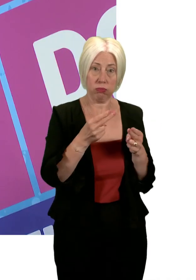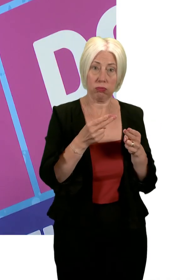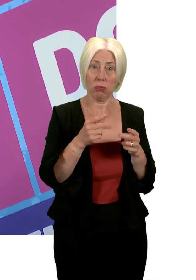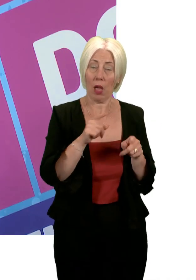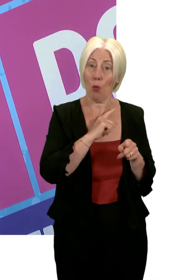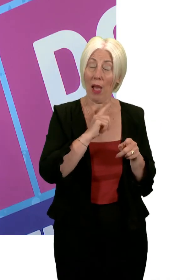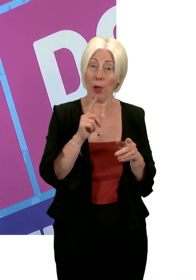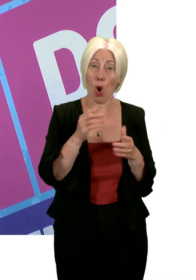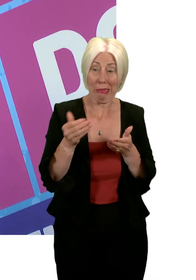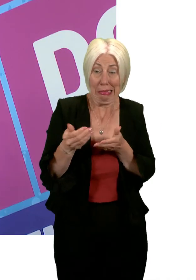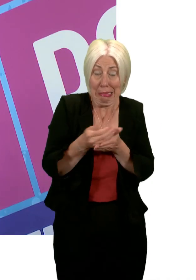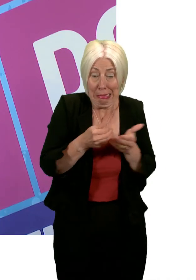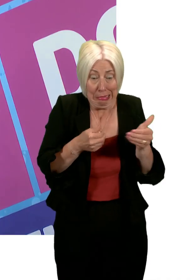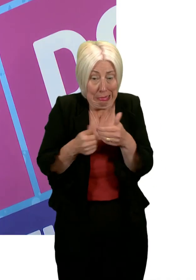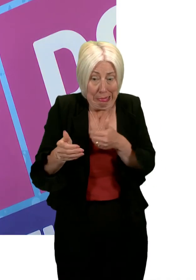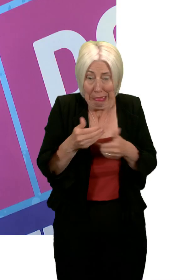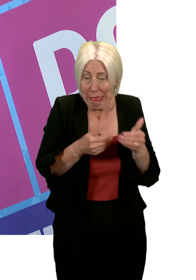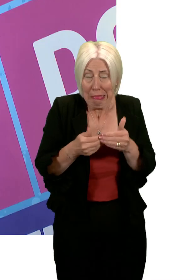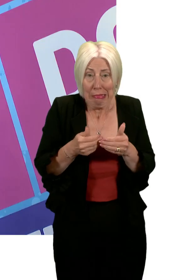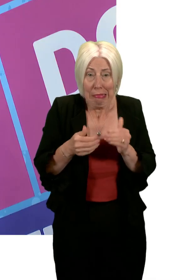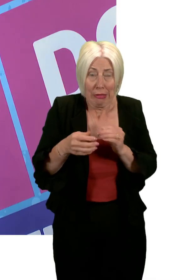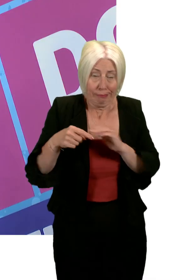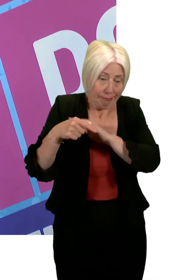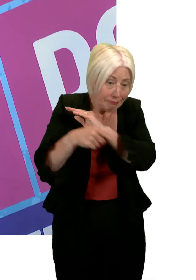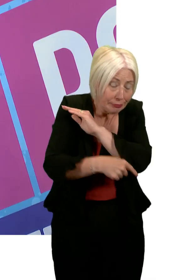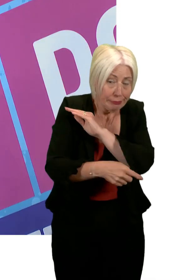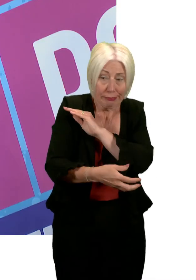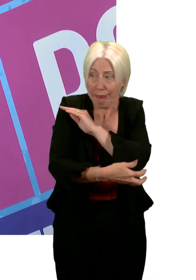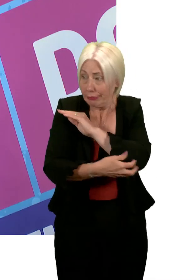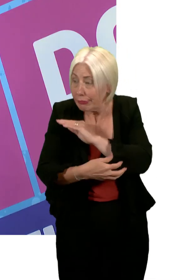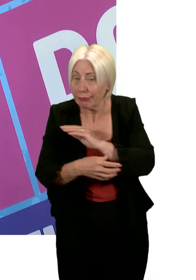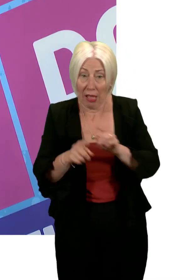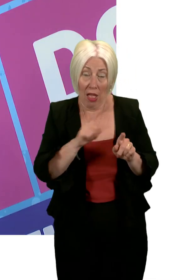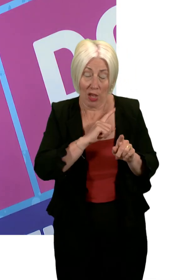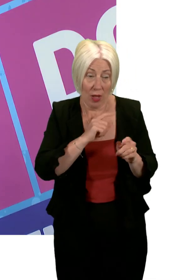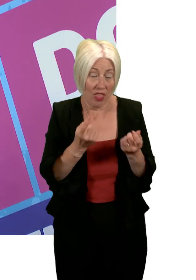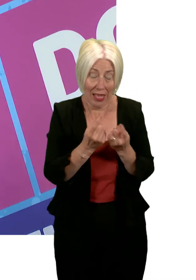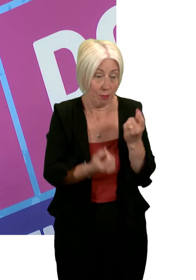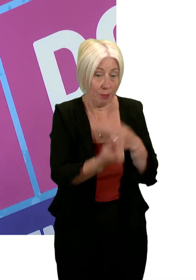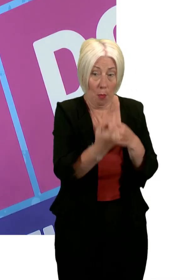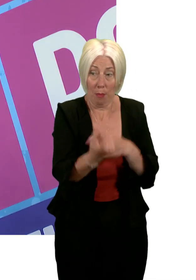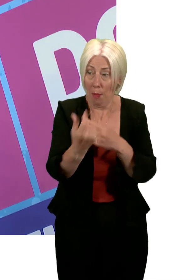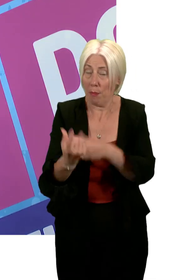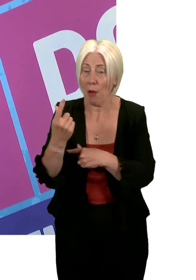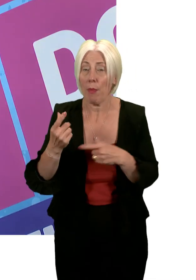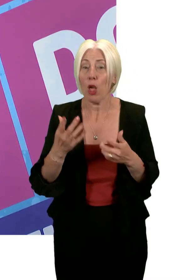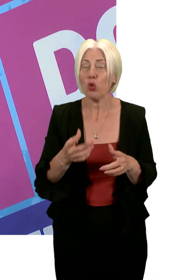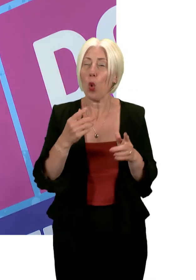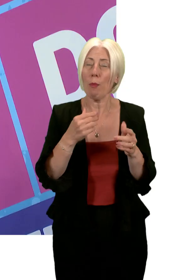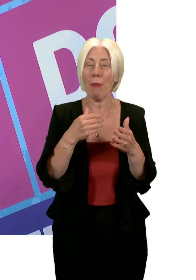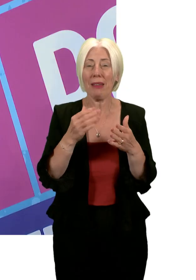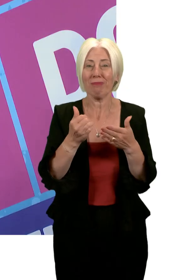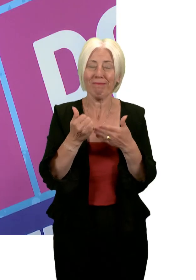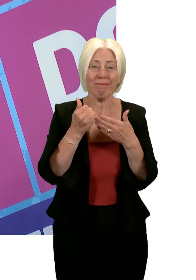people. So there's a wide range of fixes or solutions that have already kind